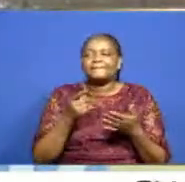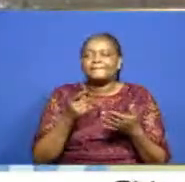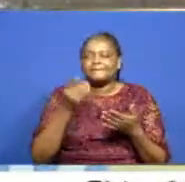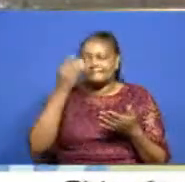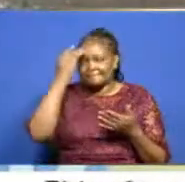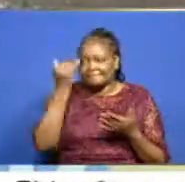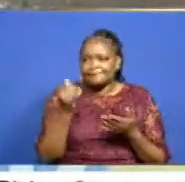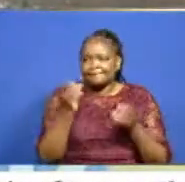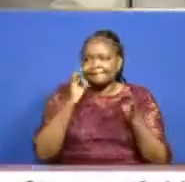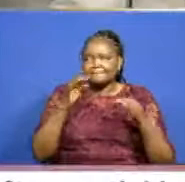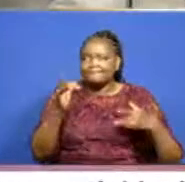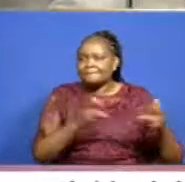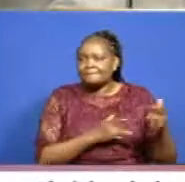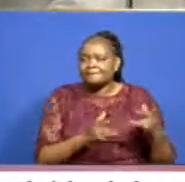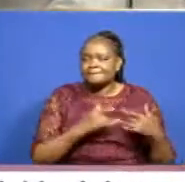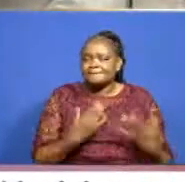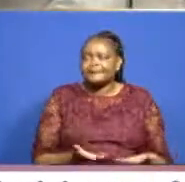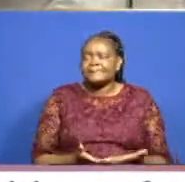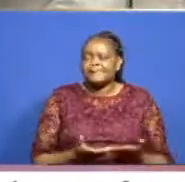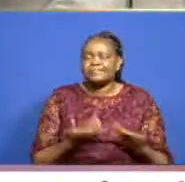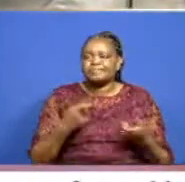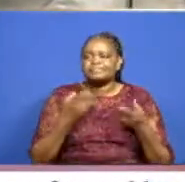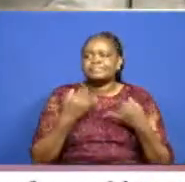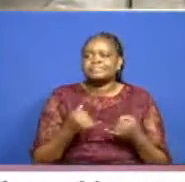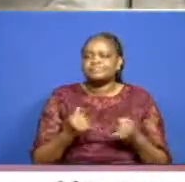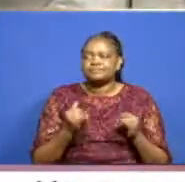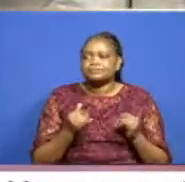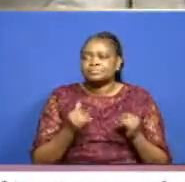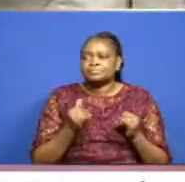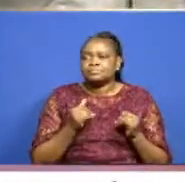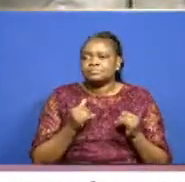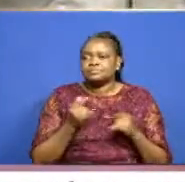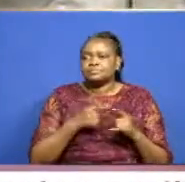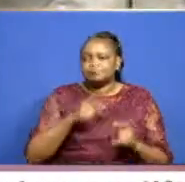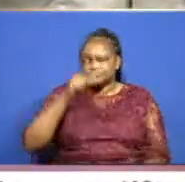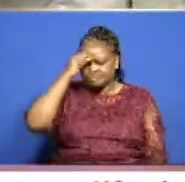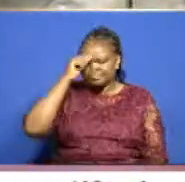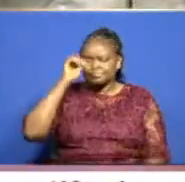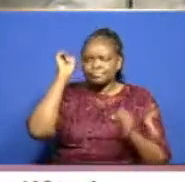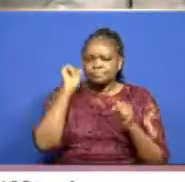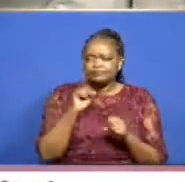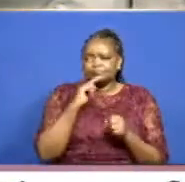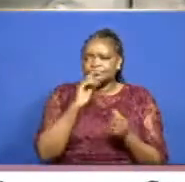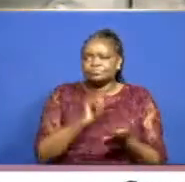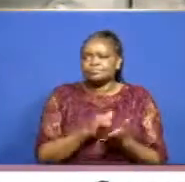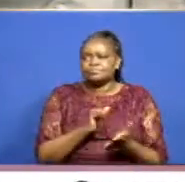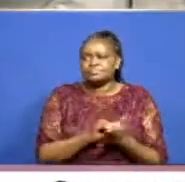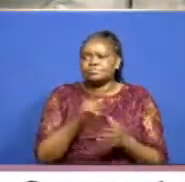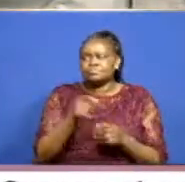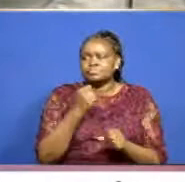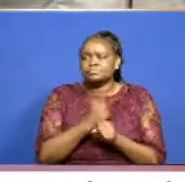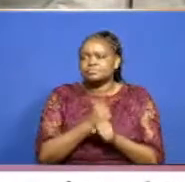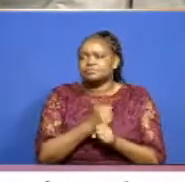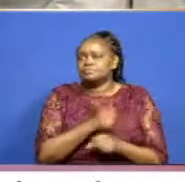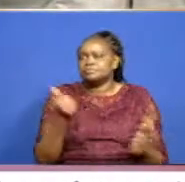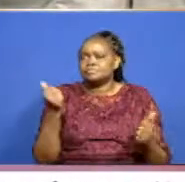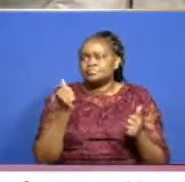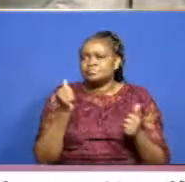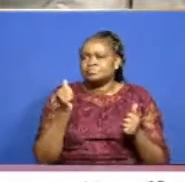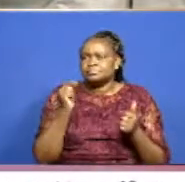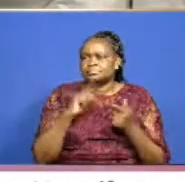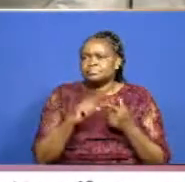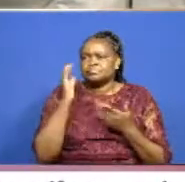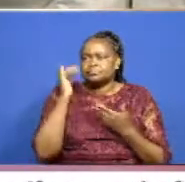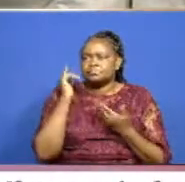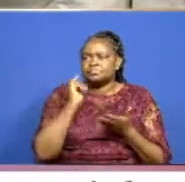how it has been implemented even by the government, would you say it has worked to the expectation